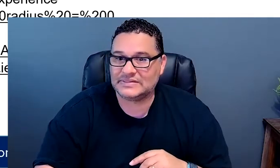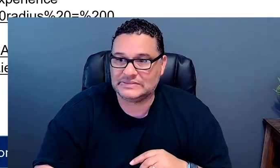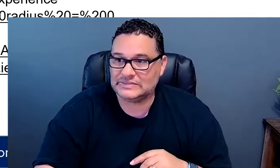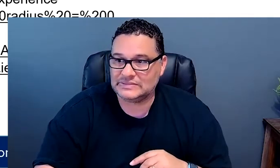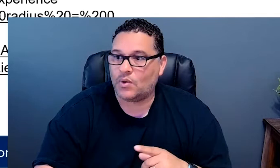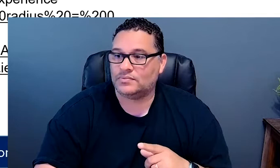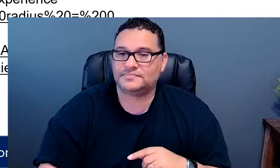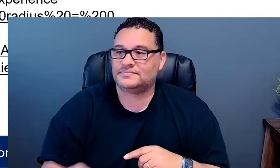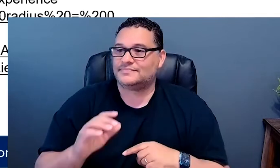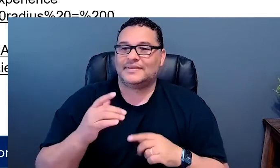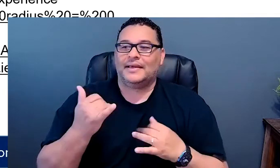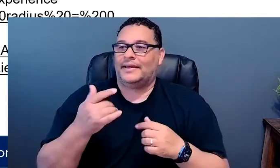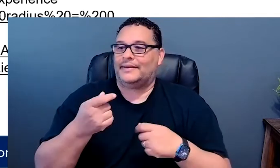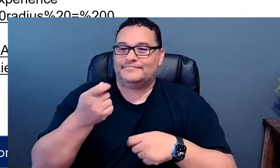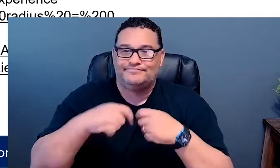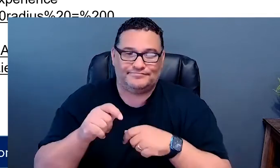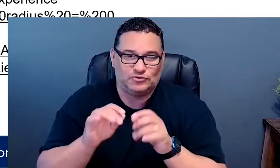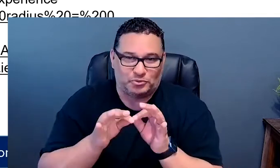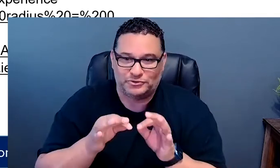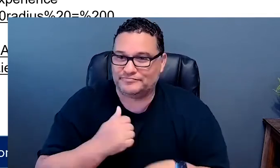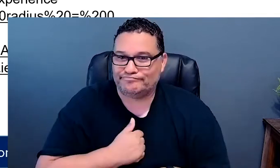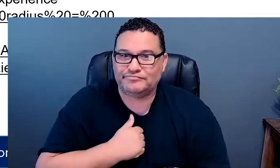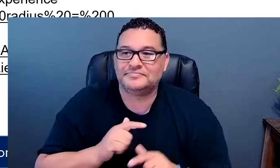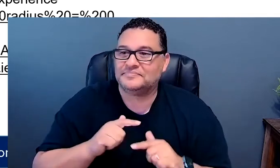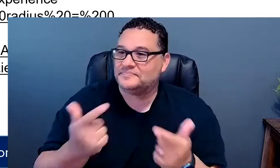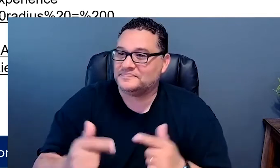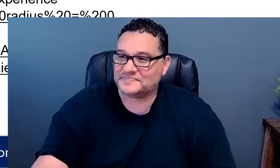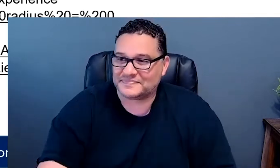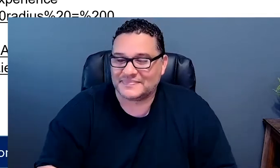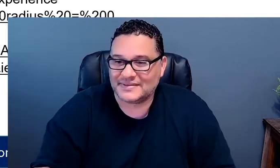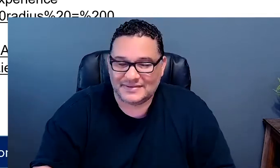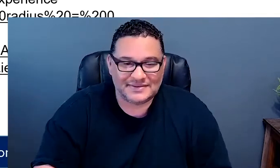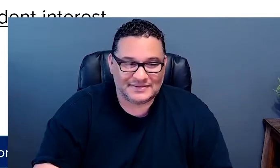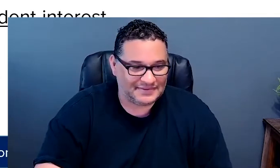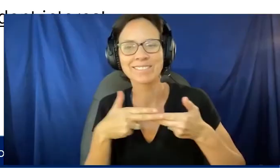but I think I'm almost done. Okay, next slide.